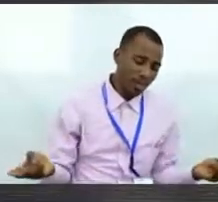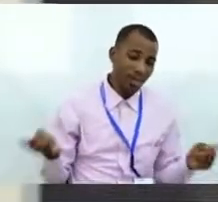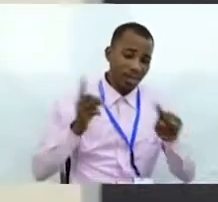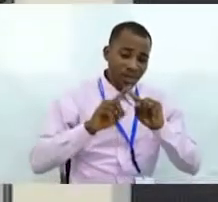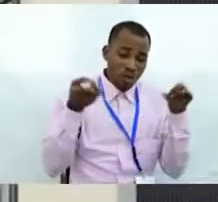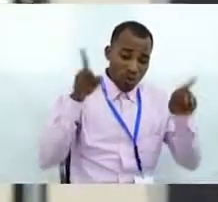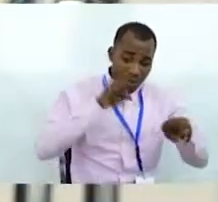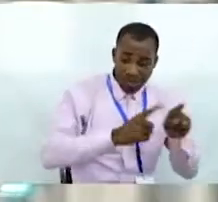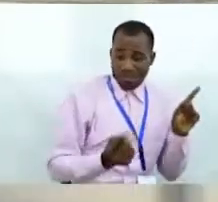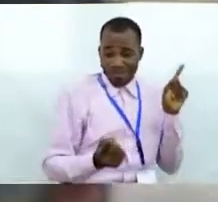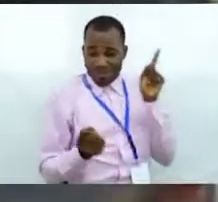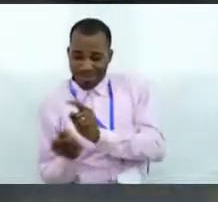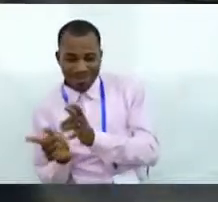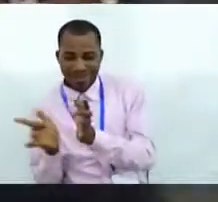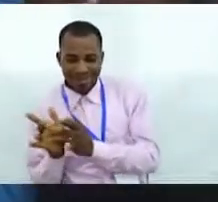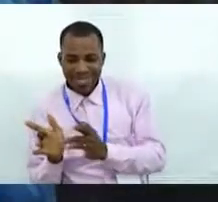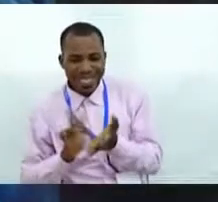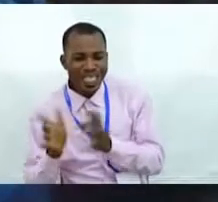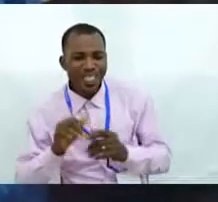He doesn't care about your past.